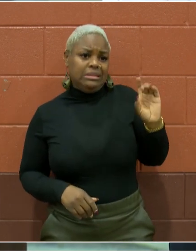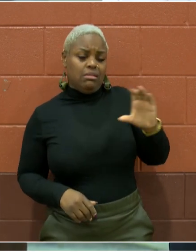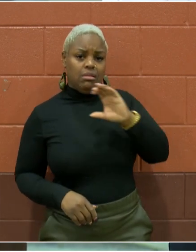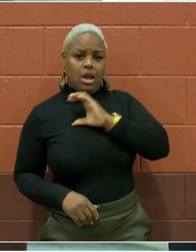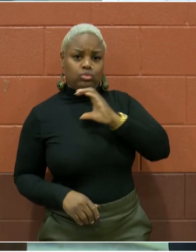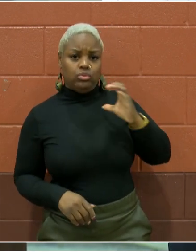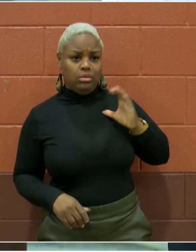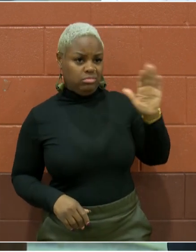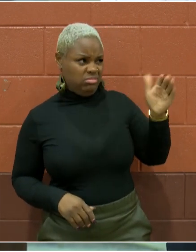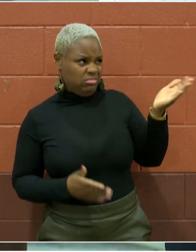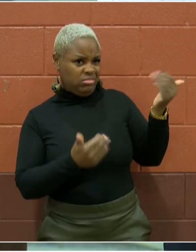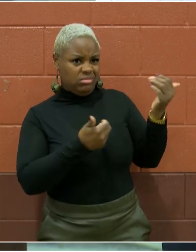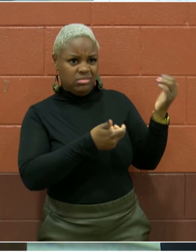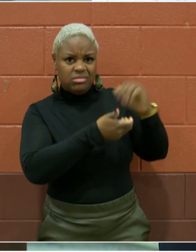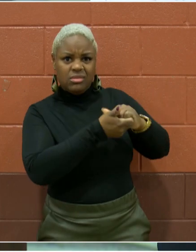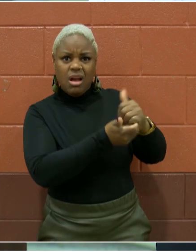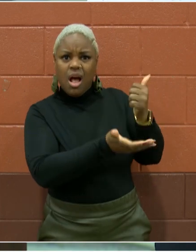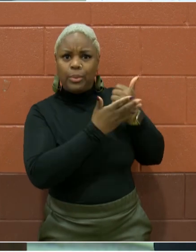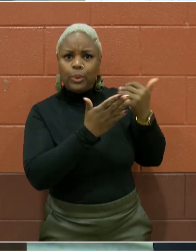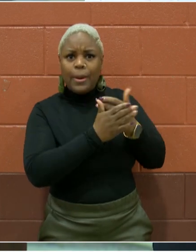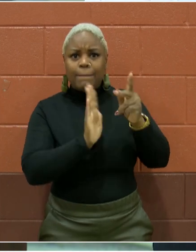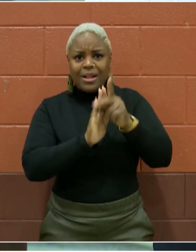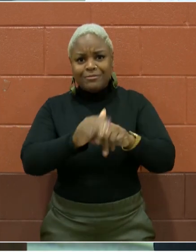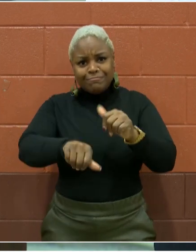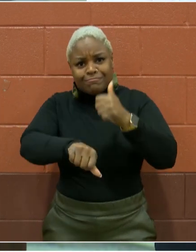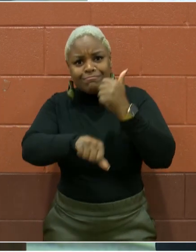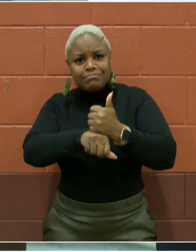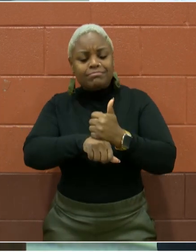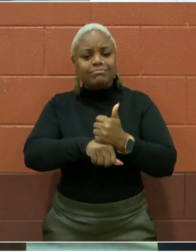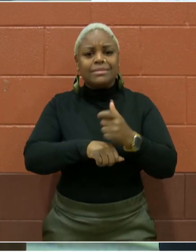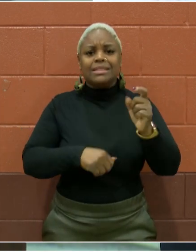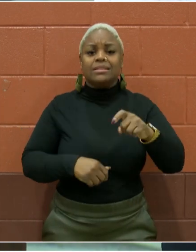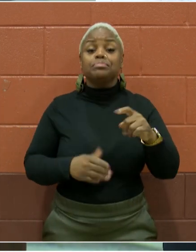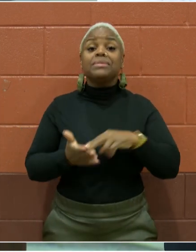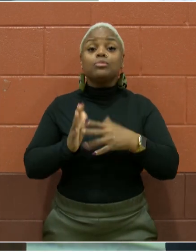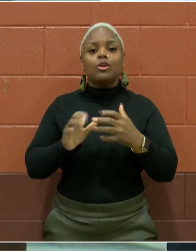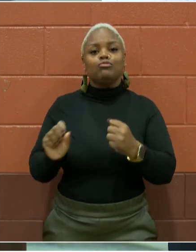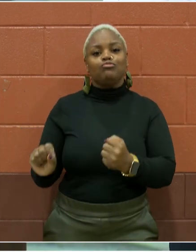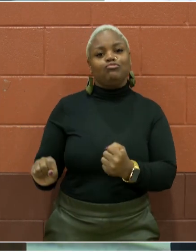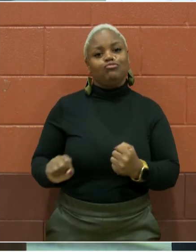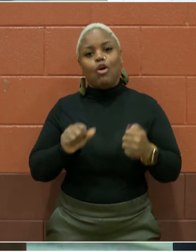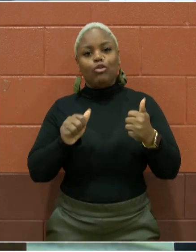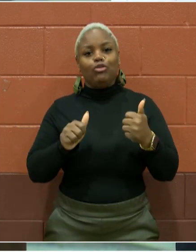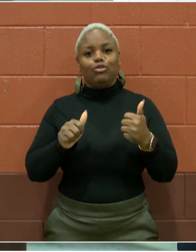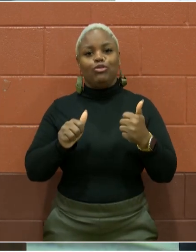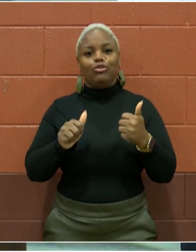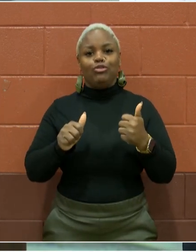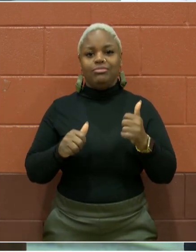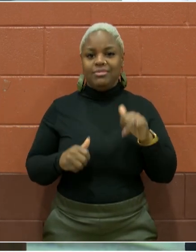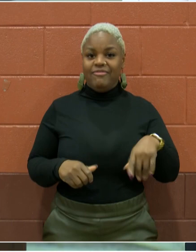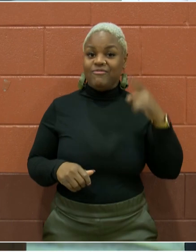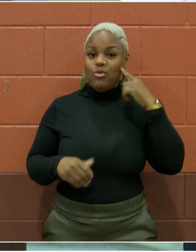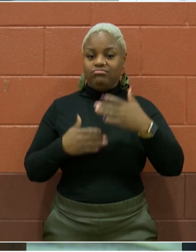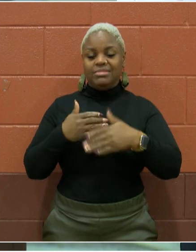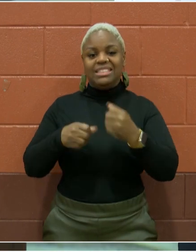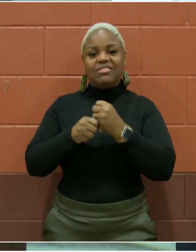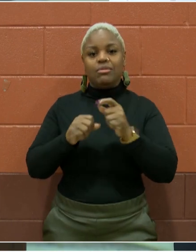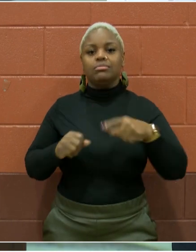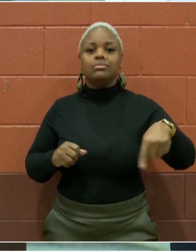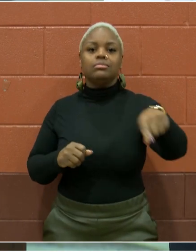quickly on those. Certainly right now, you know, pending are the Safer, Stronger Amendment Act and the Act Now Amendment Act. And so we